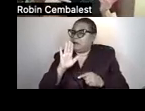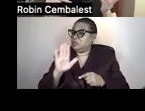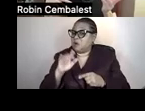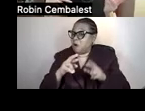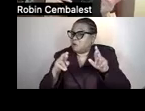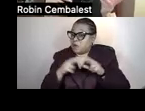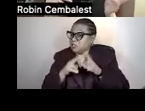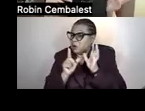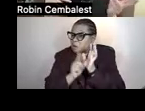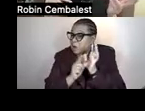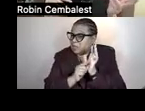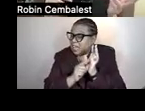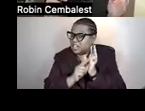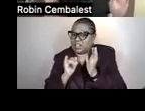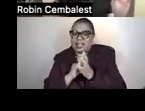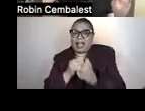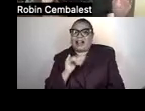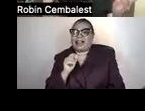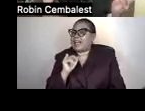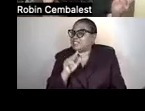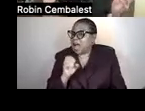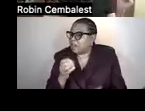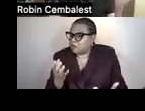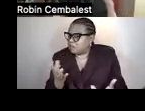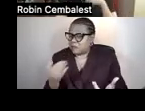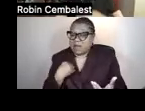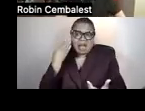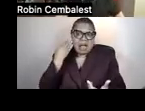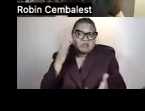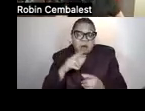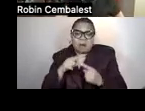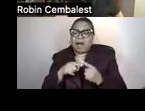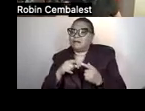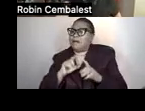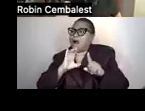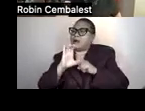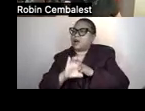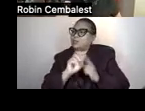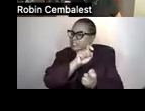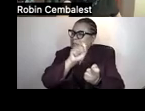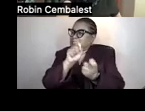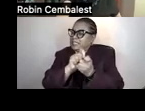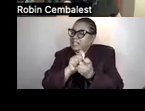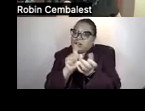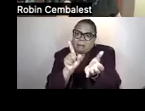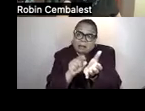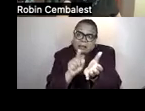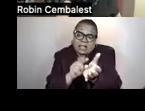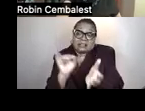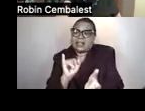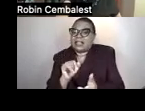regional publication like Glass Tire, and they might not know about a culturally specific publication